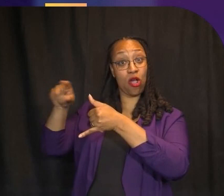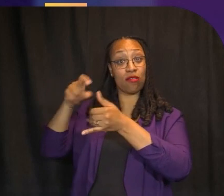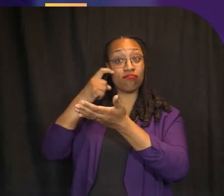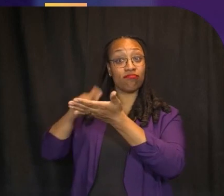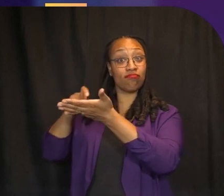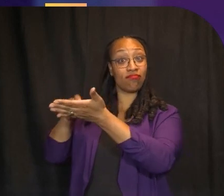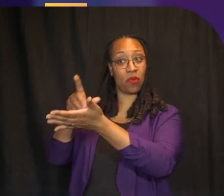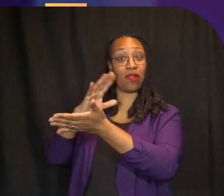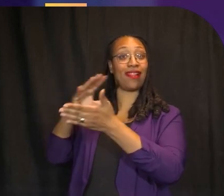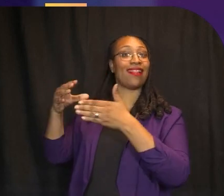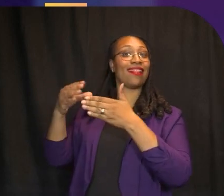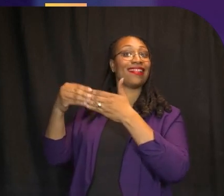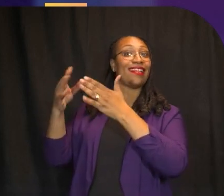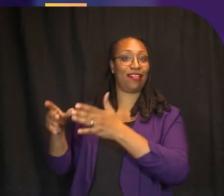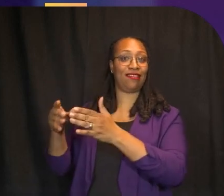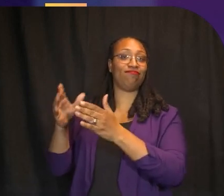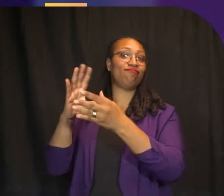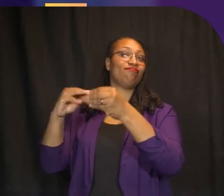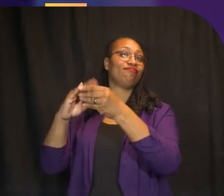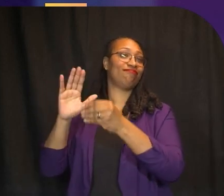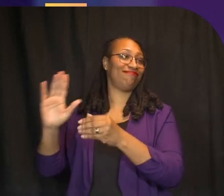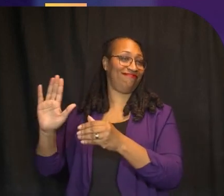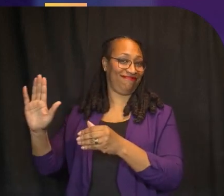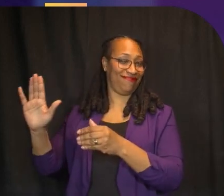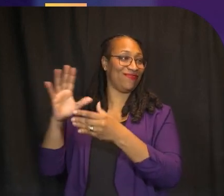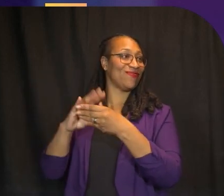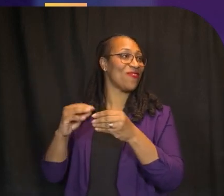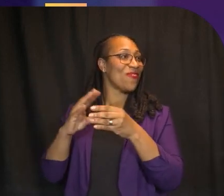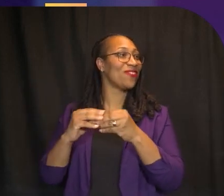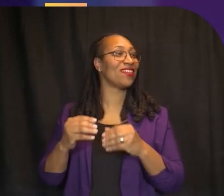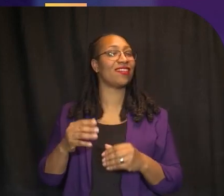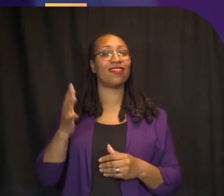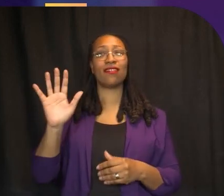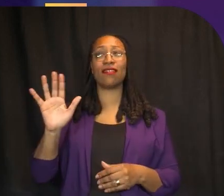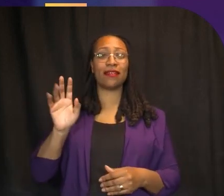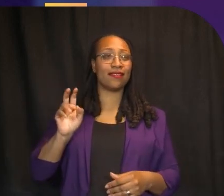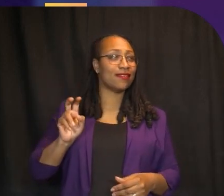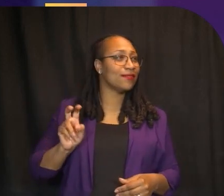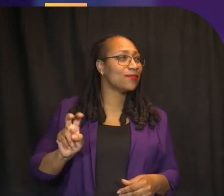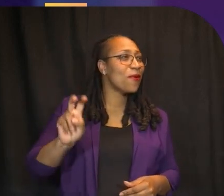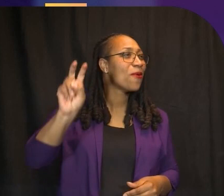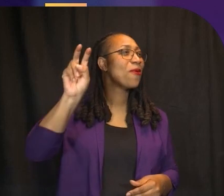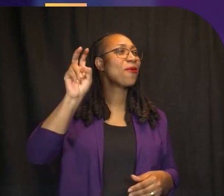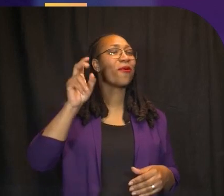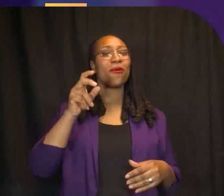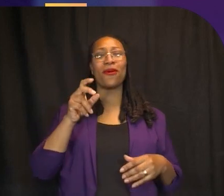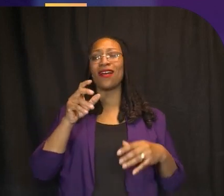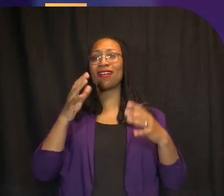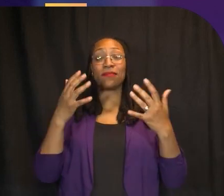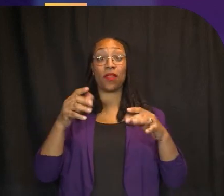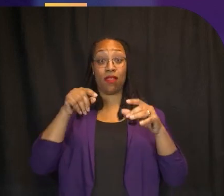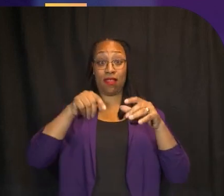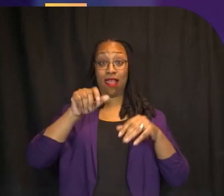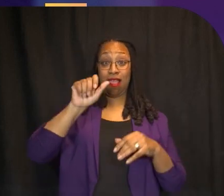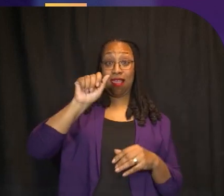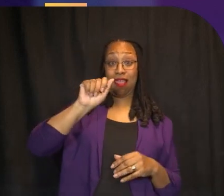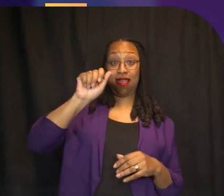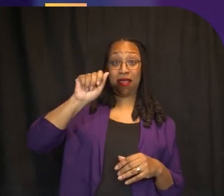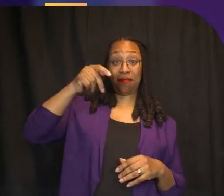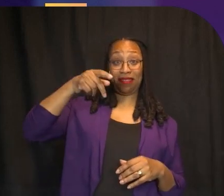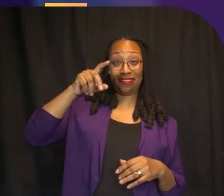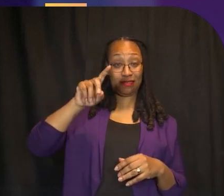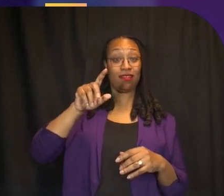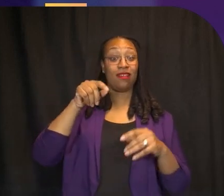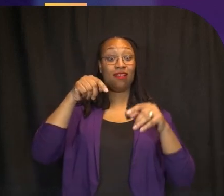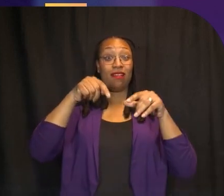million Americans. As many of you know, this includes me. As I've said before, I don't want to